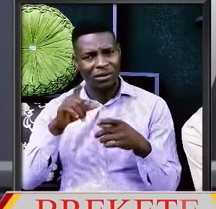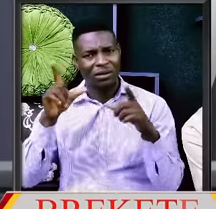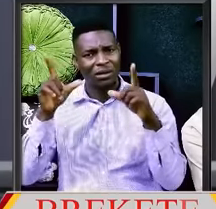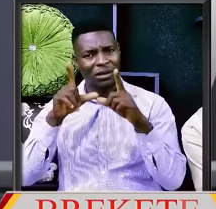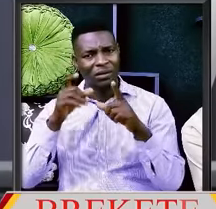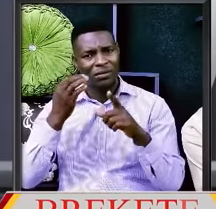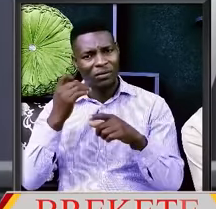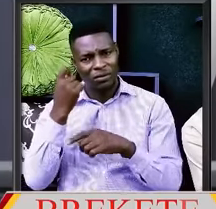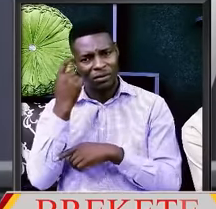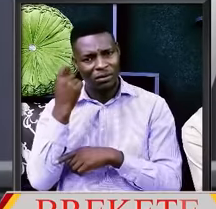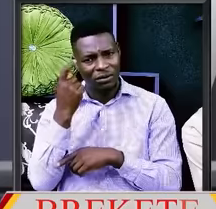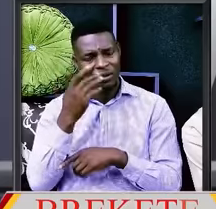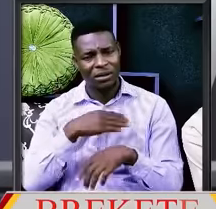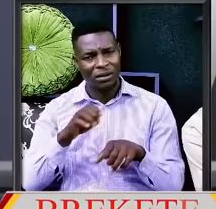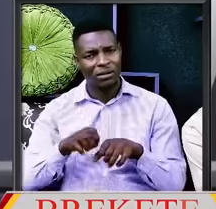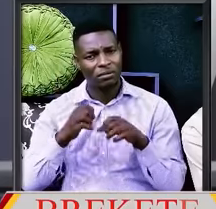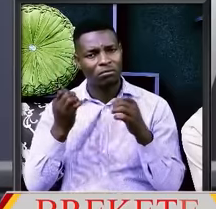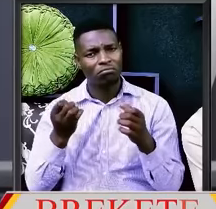and exposure.